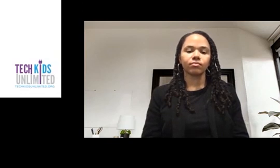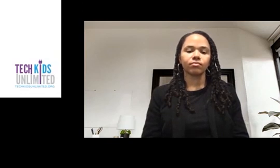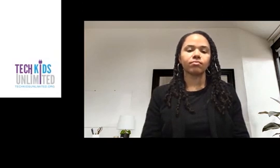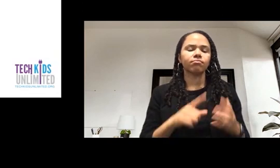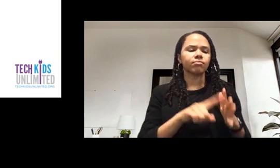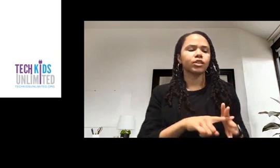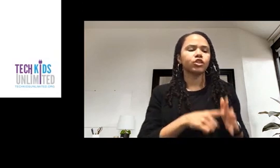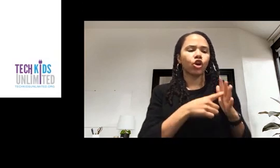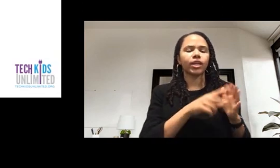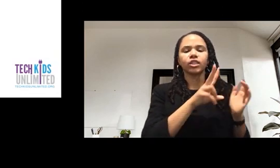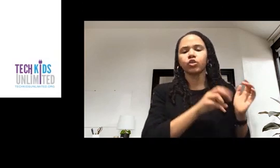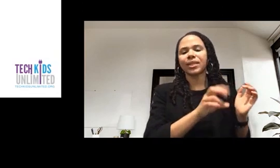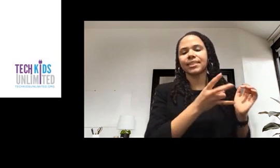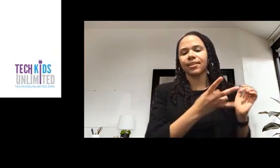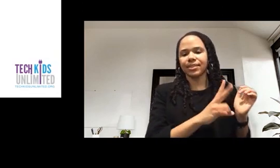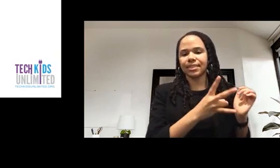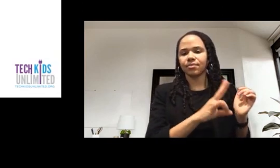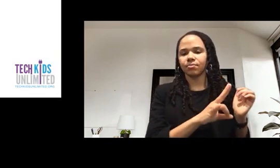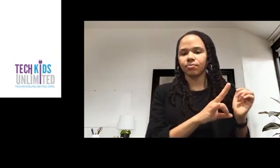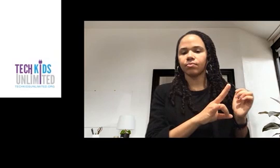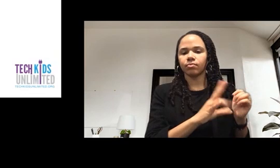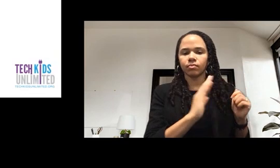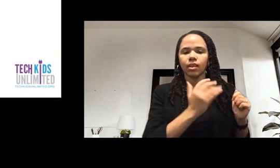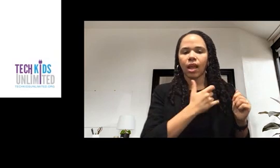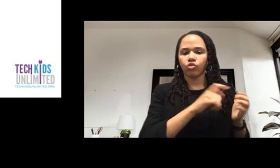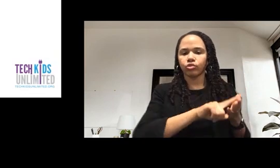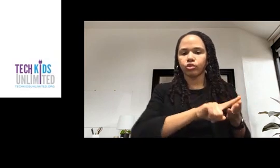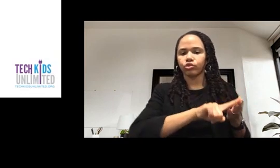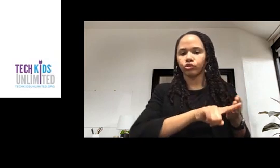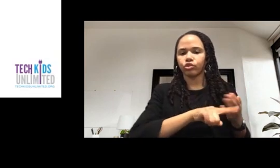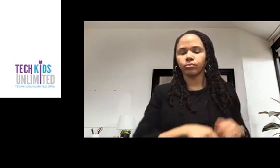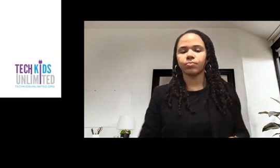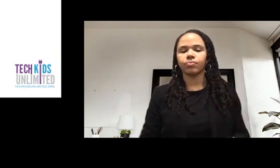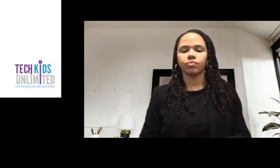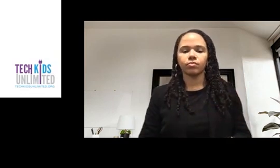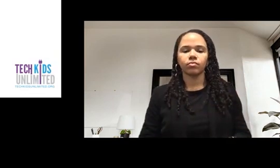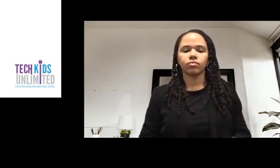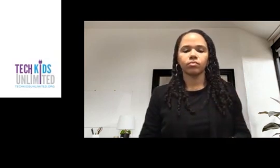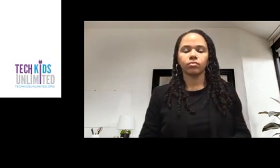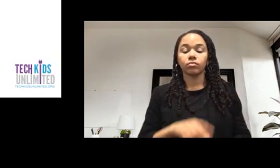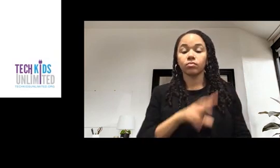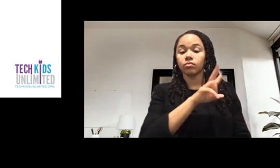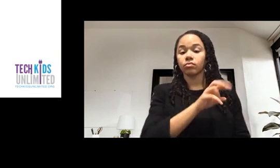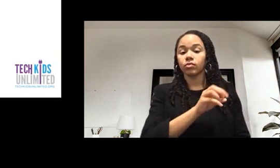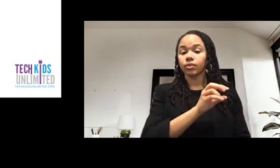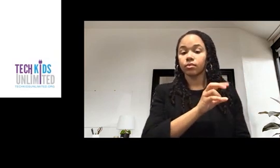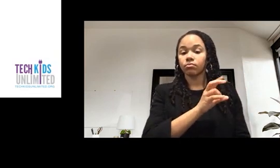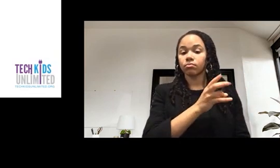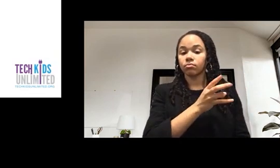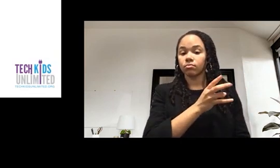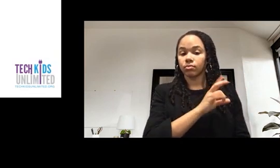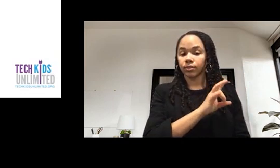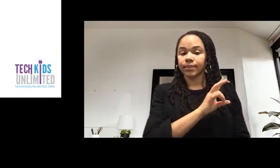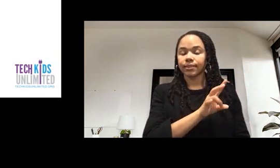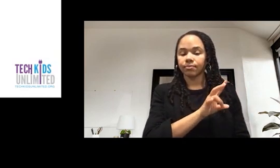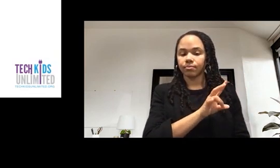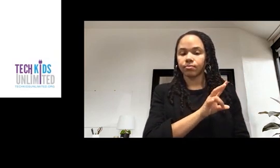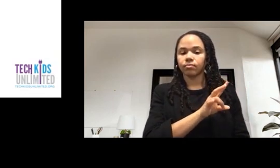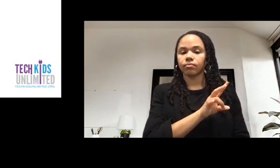in 2017. And in 2017,